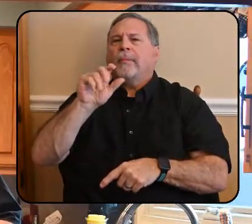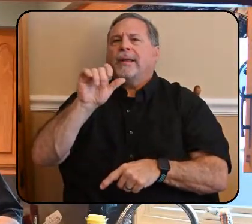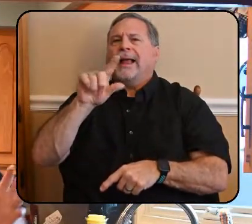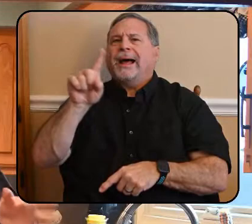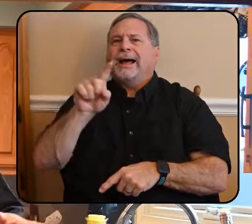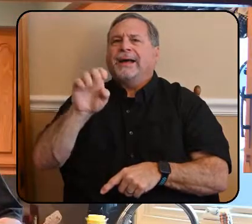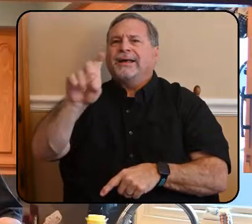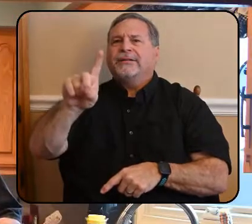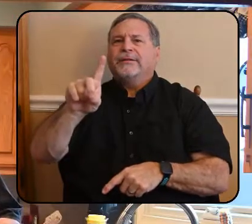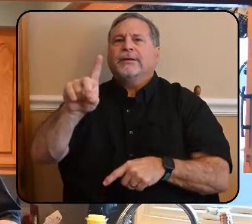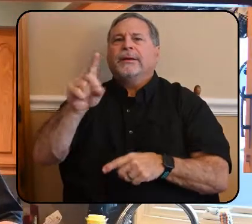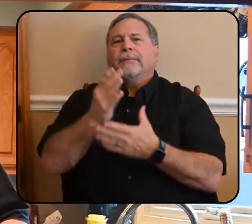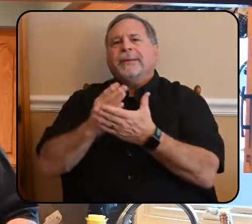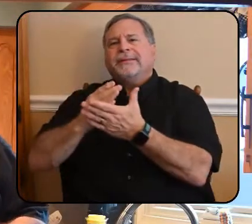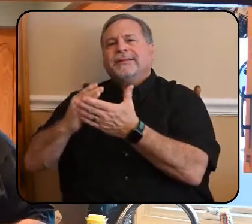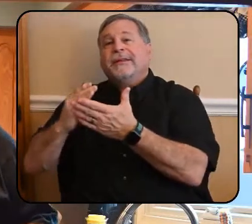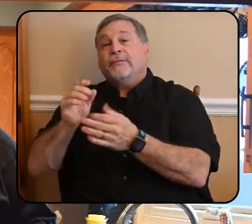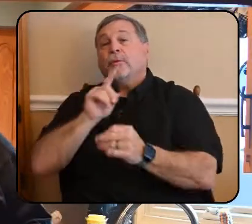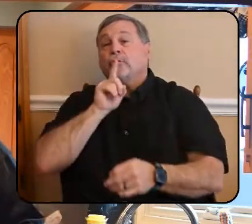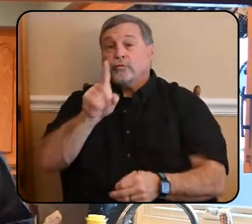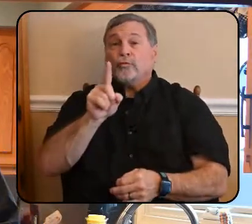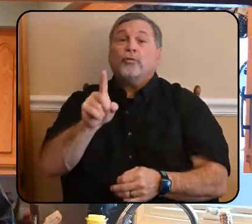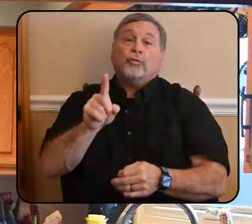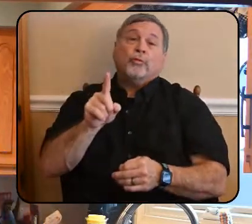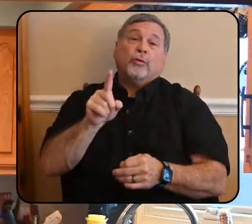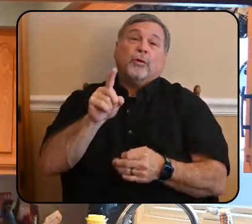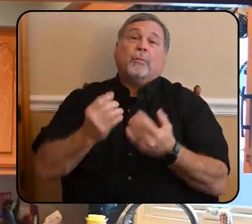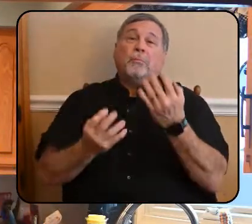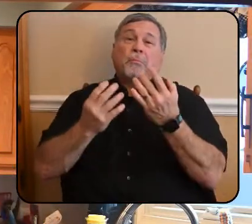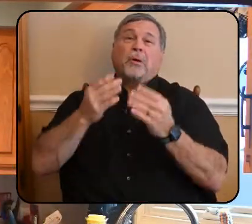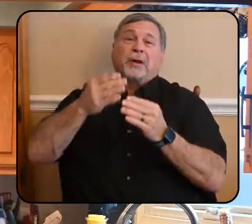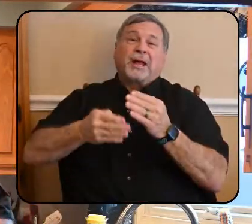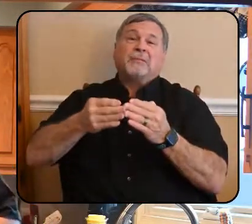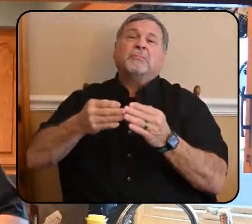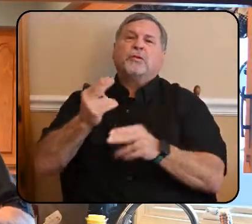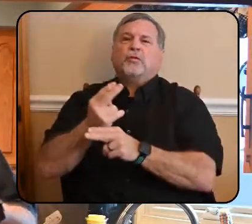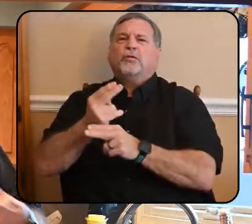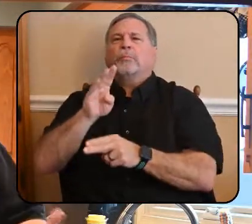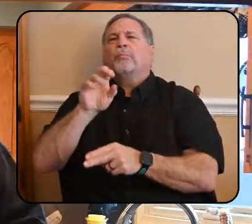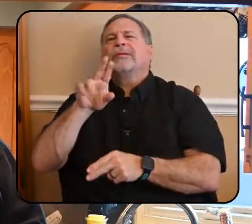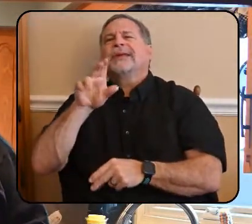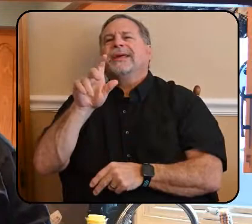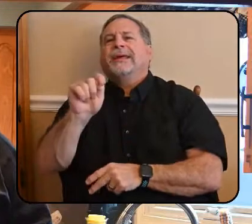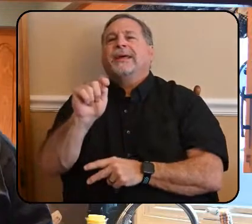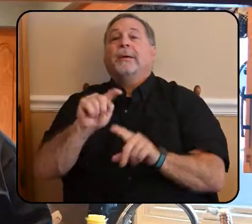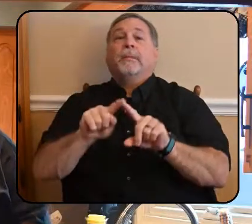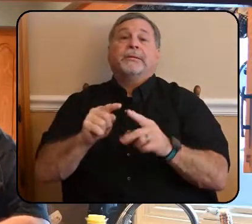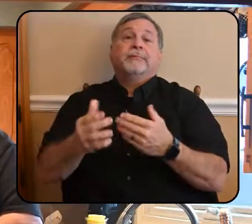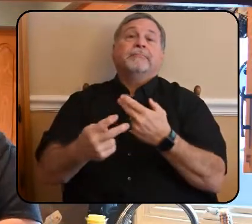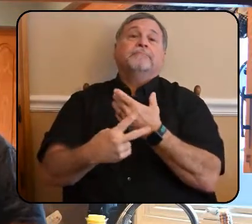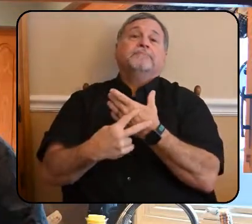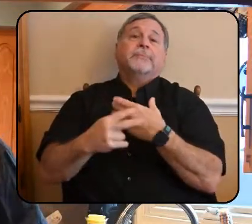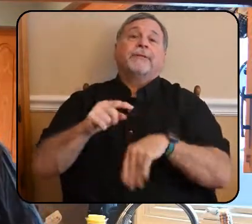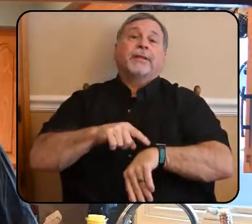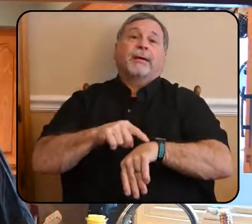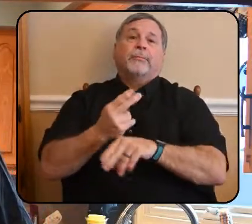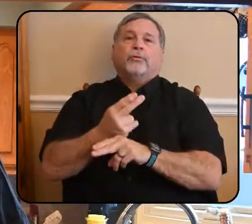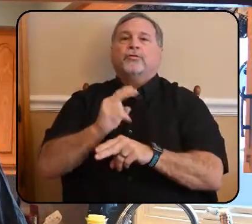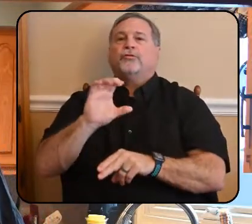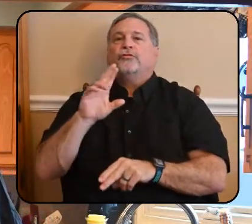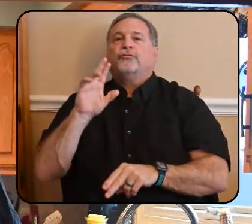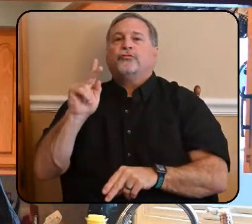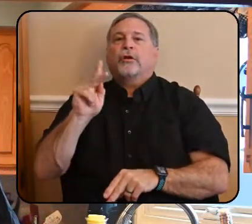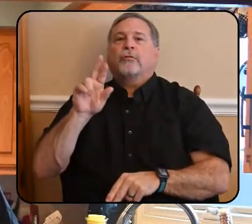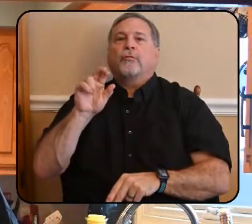burnt end, that's what you'd use, is a brisket. But to save some time, you could either use a chuck roast, or we're going to actually